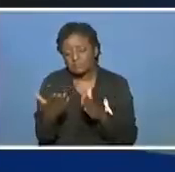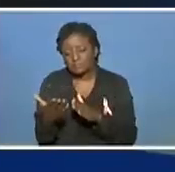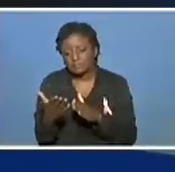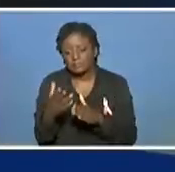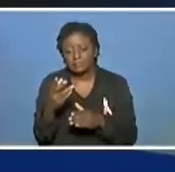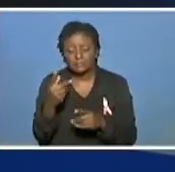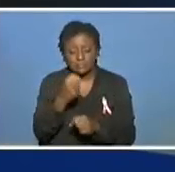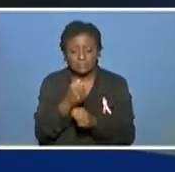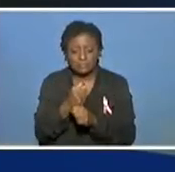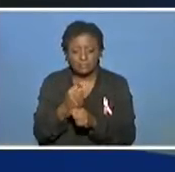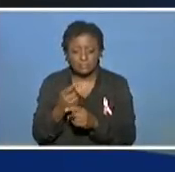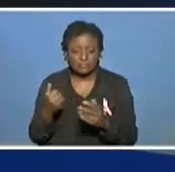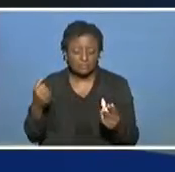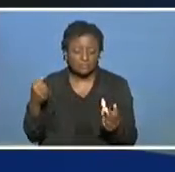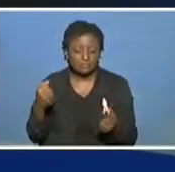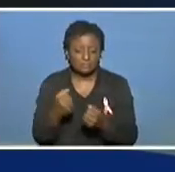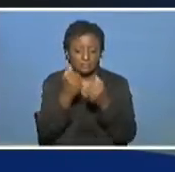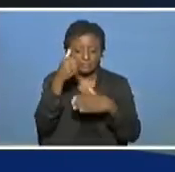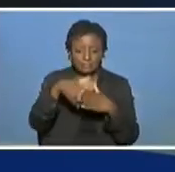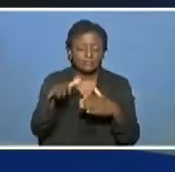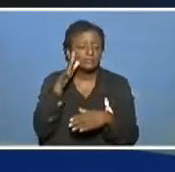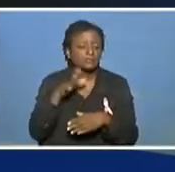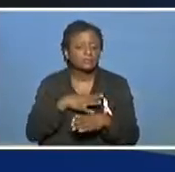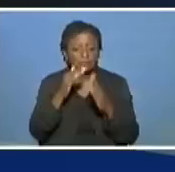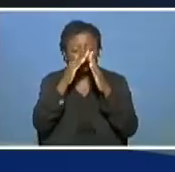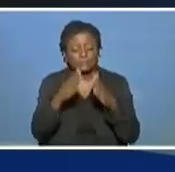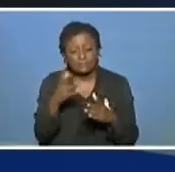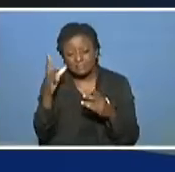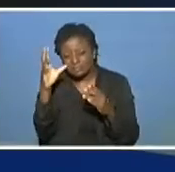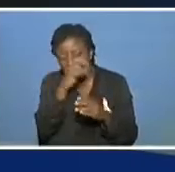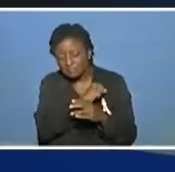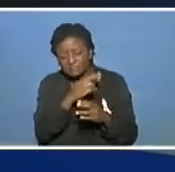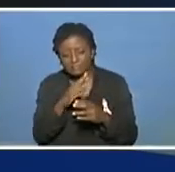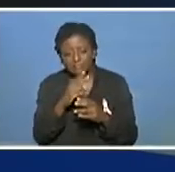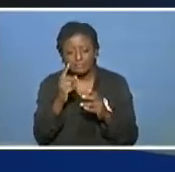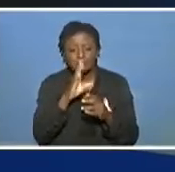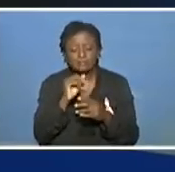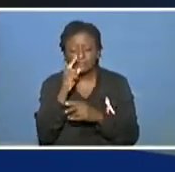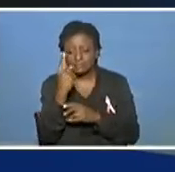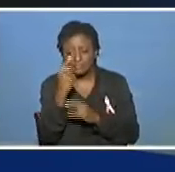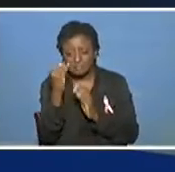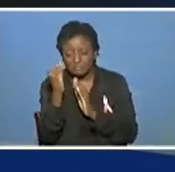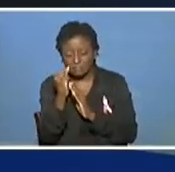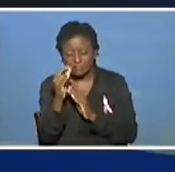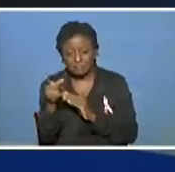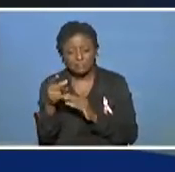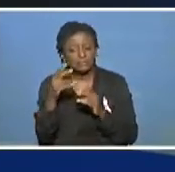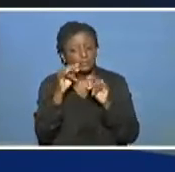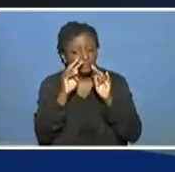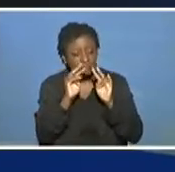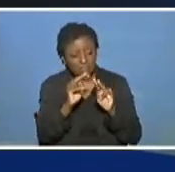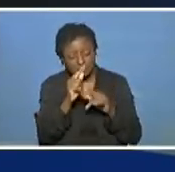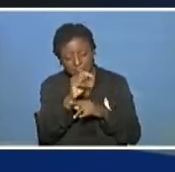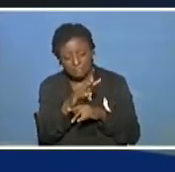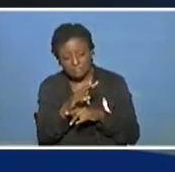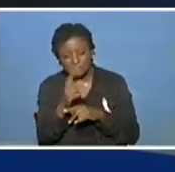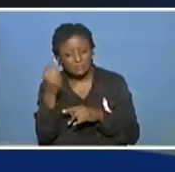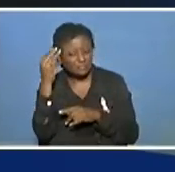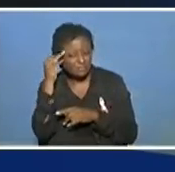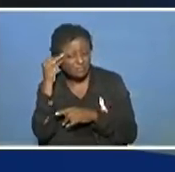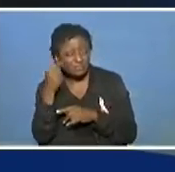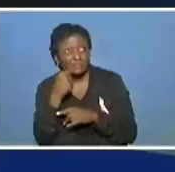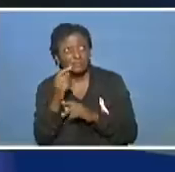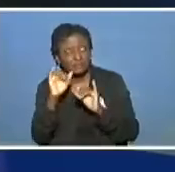missed her by an inch. She was watching TV. She said her mind just tell her to get up. The minute she get up, the truck went straight into